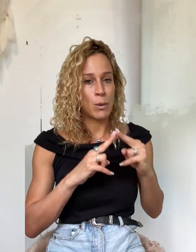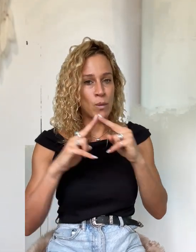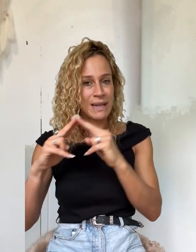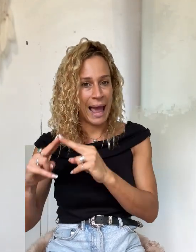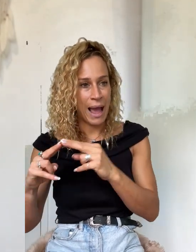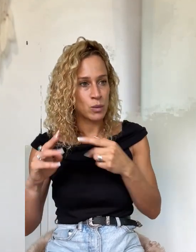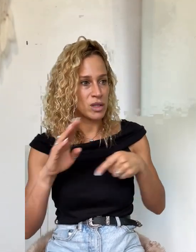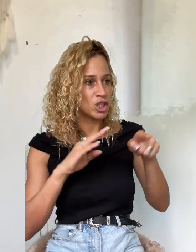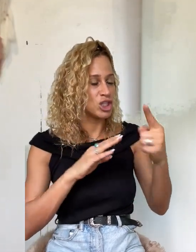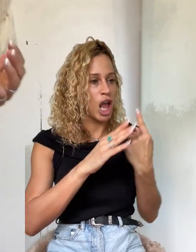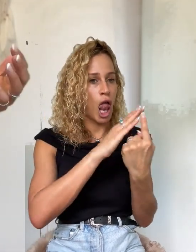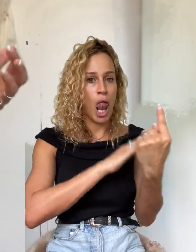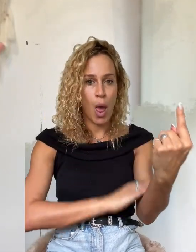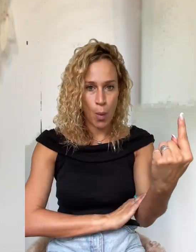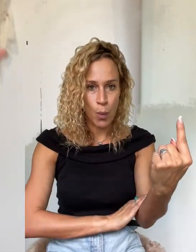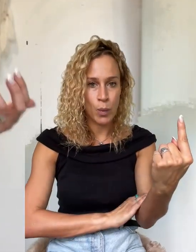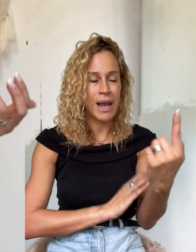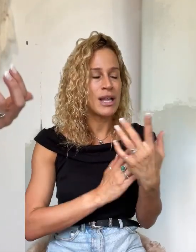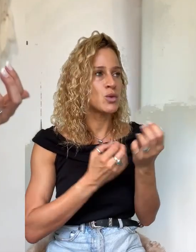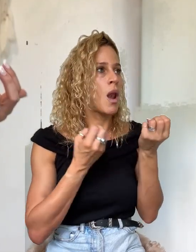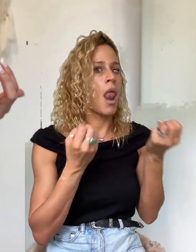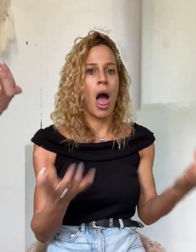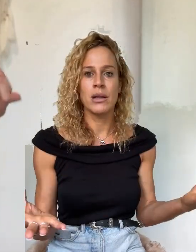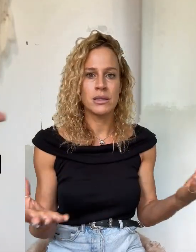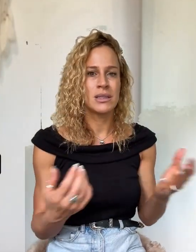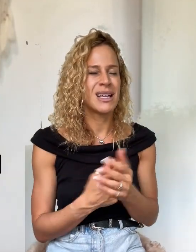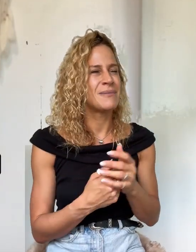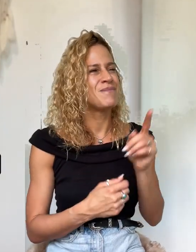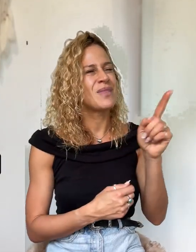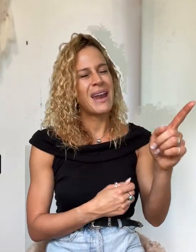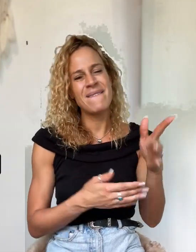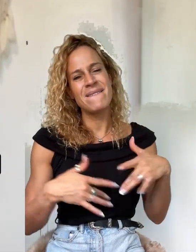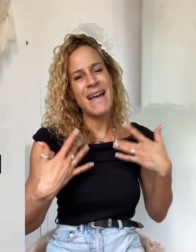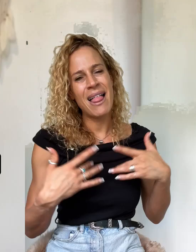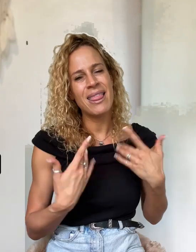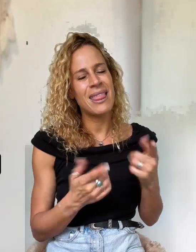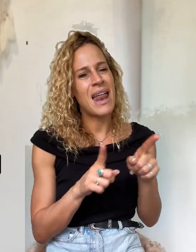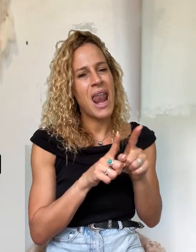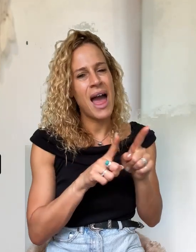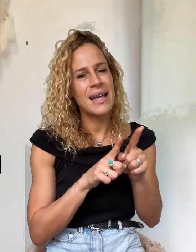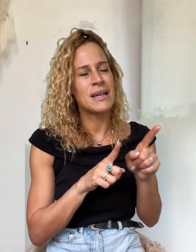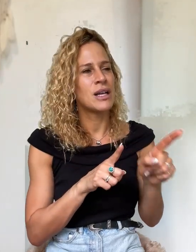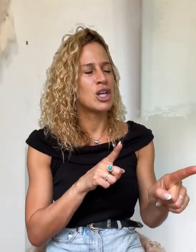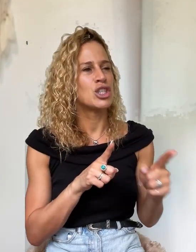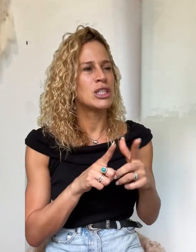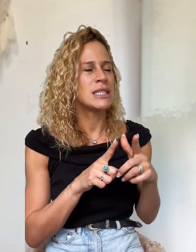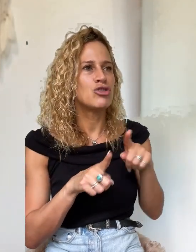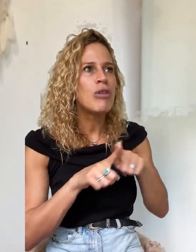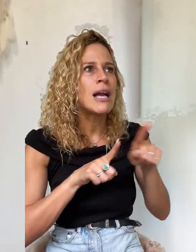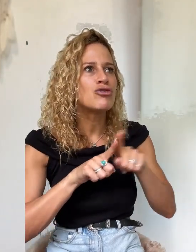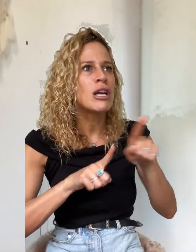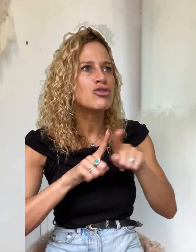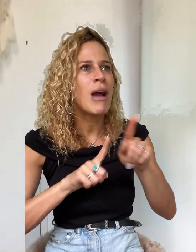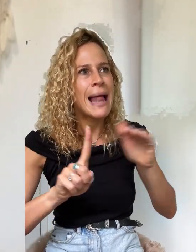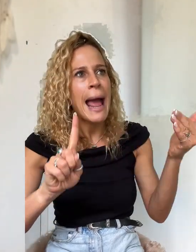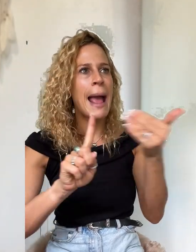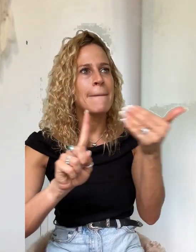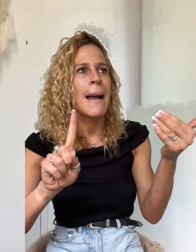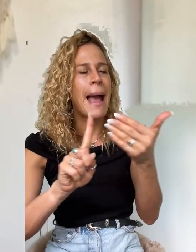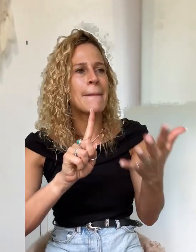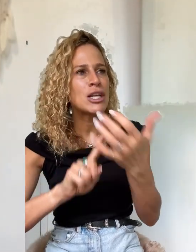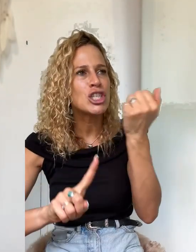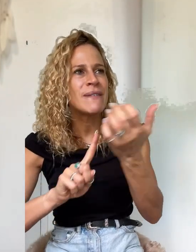of moved out and moved away, she was completely lost. And I felt like she'd peaked too soon, or she tried to peak too